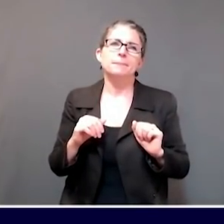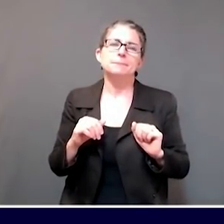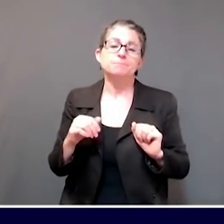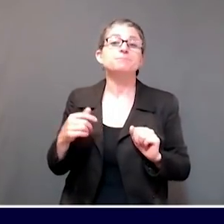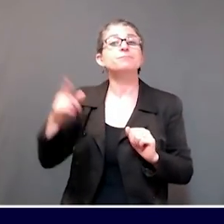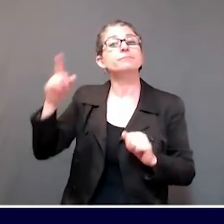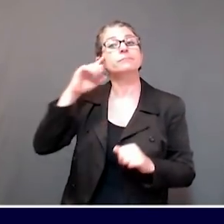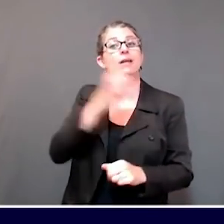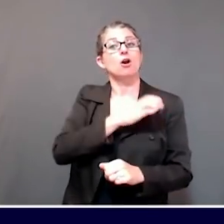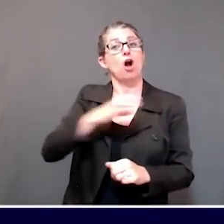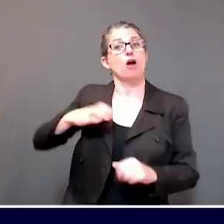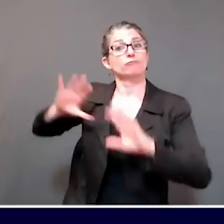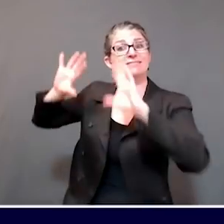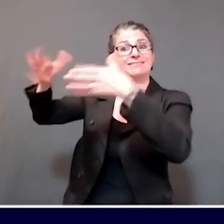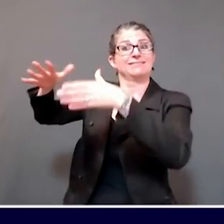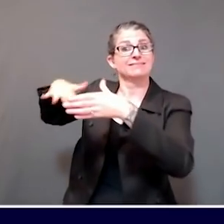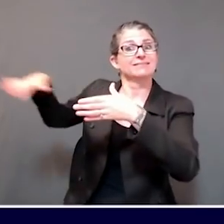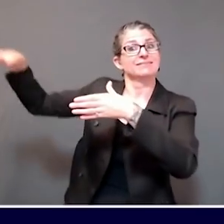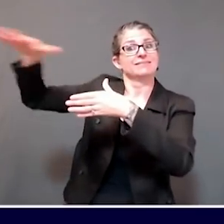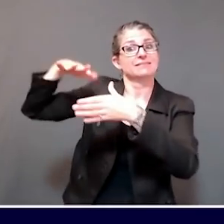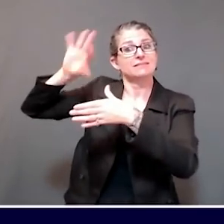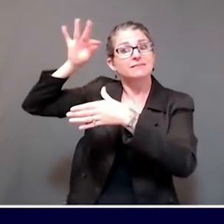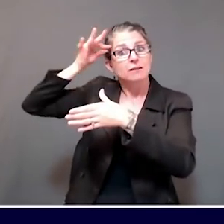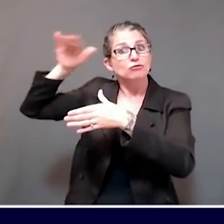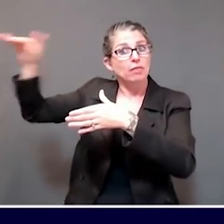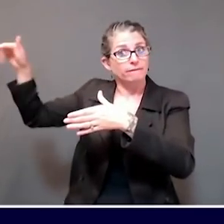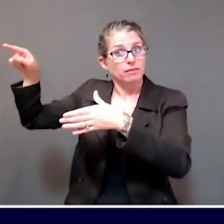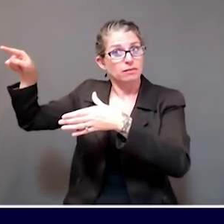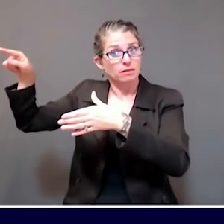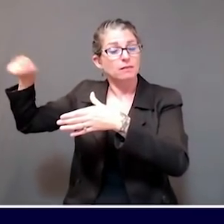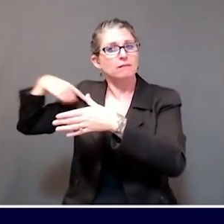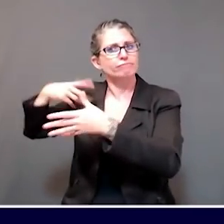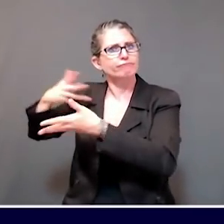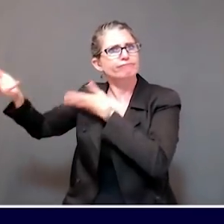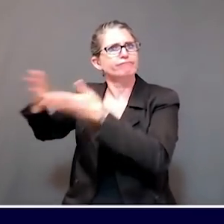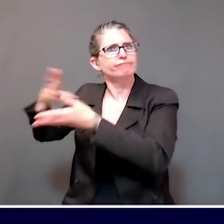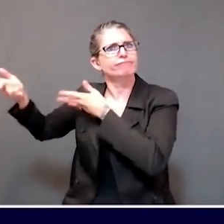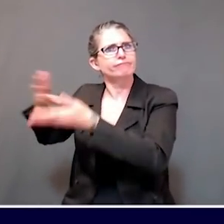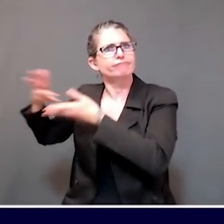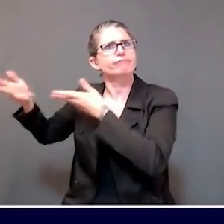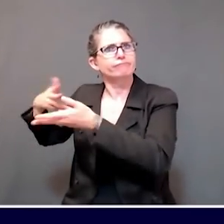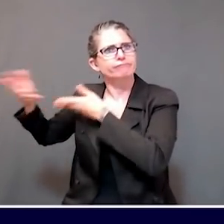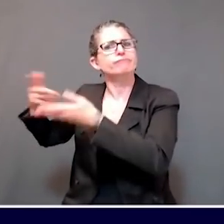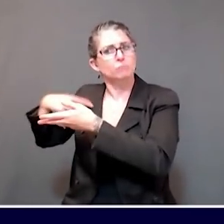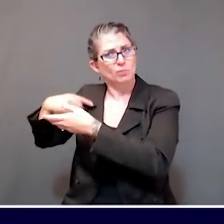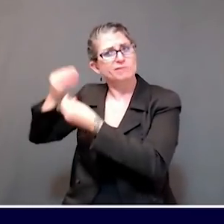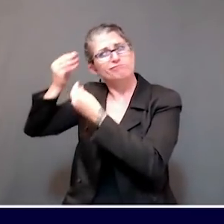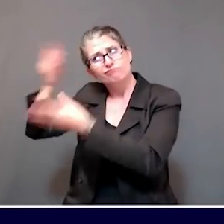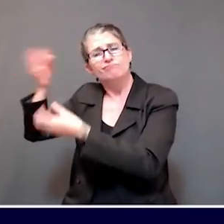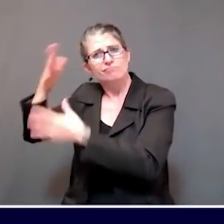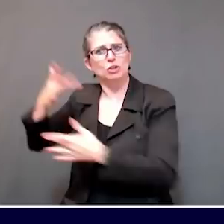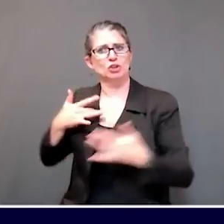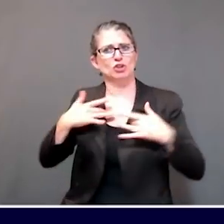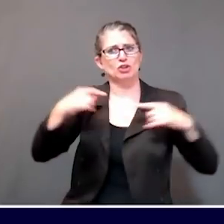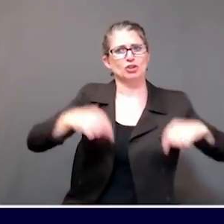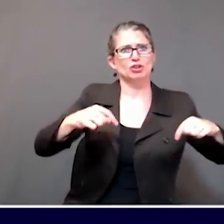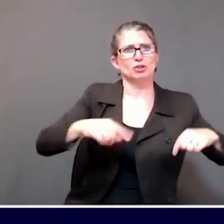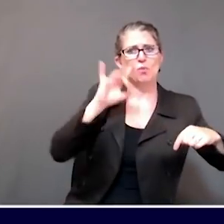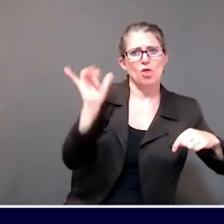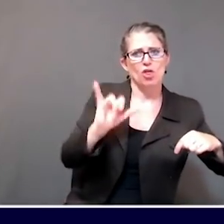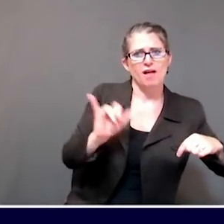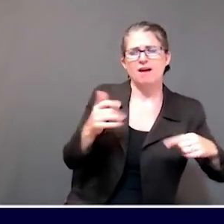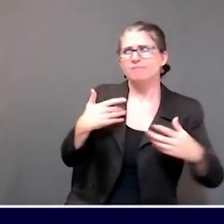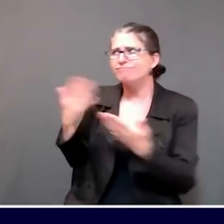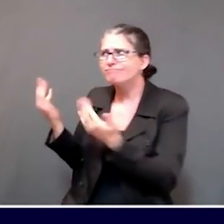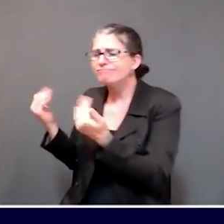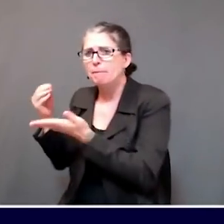needs, judging from the recession that we're in and the dearth of services in